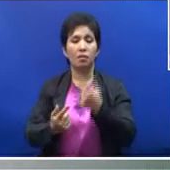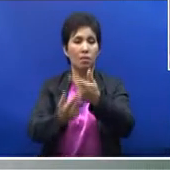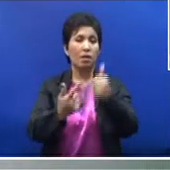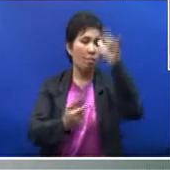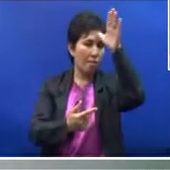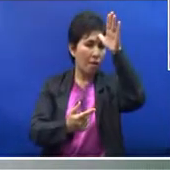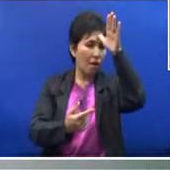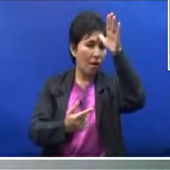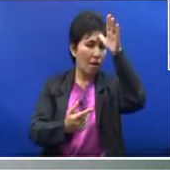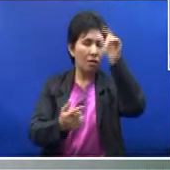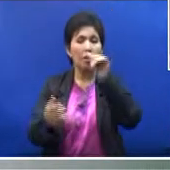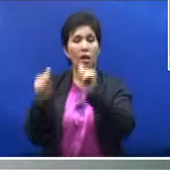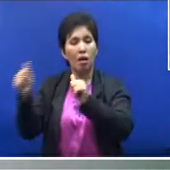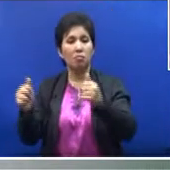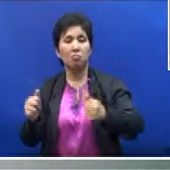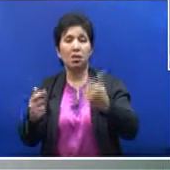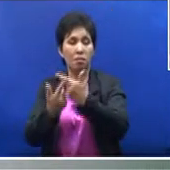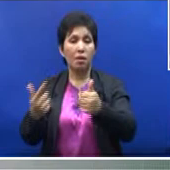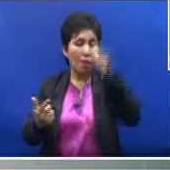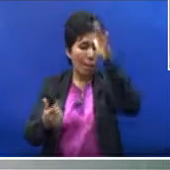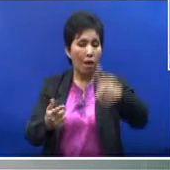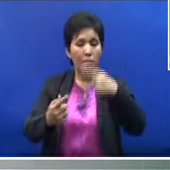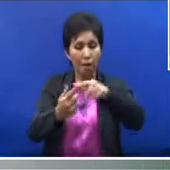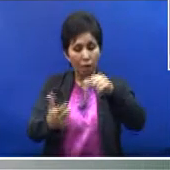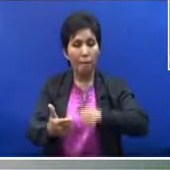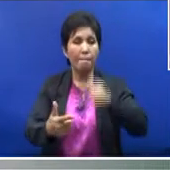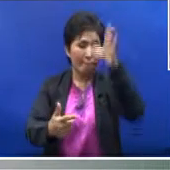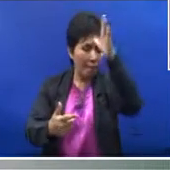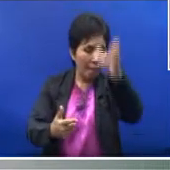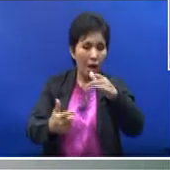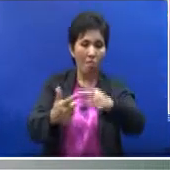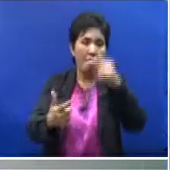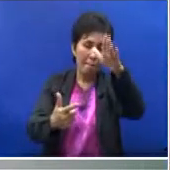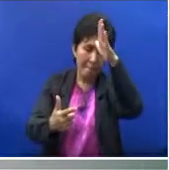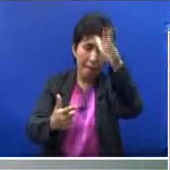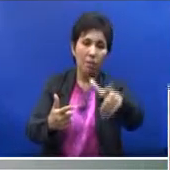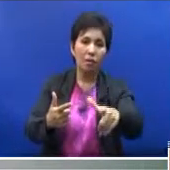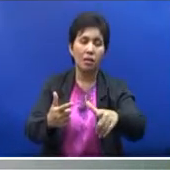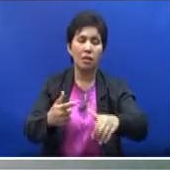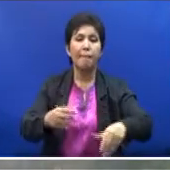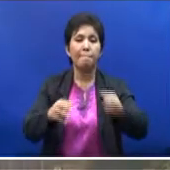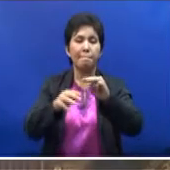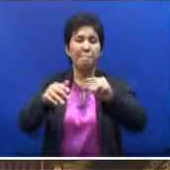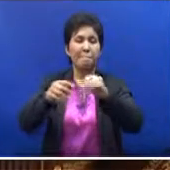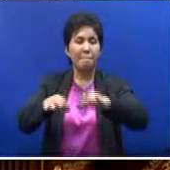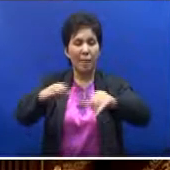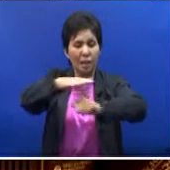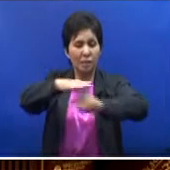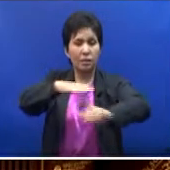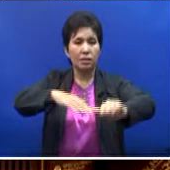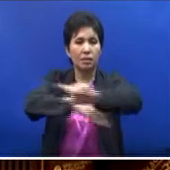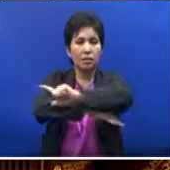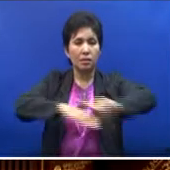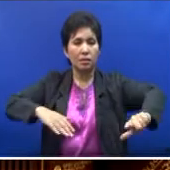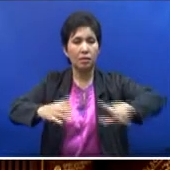okay, his father's father, and so on, through the male line. Okay, so the important is on the male line.